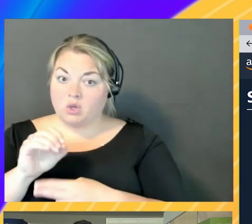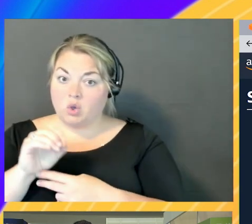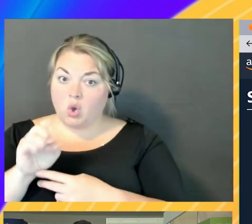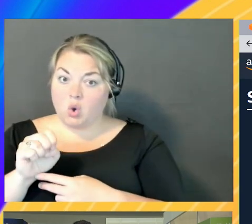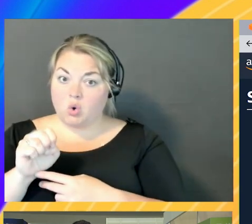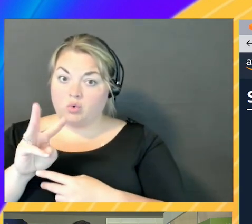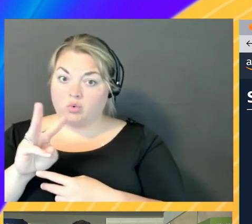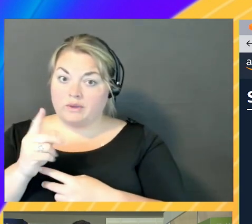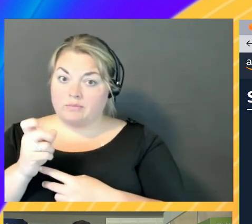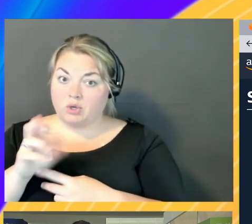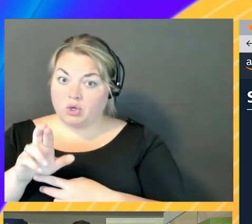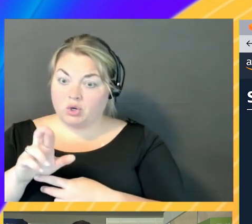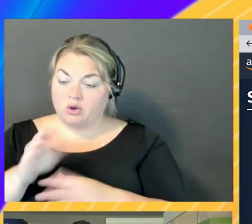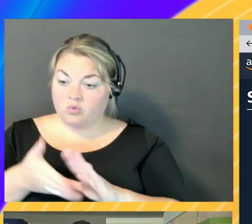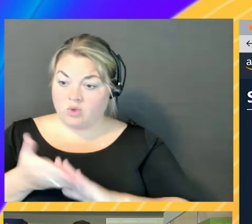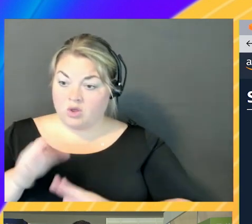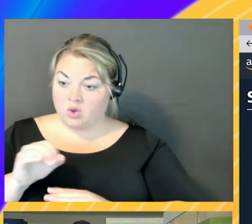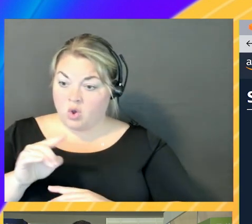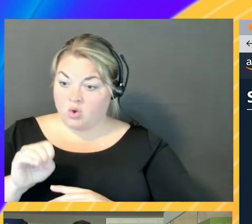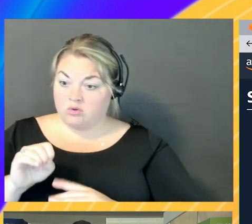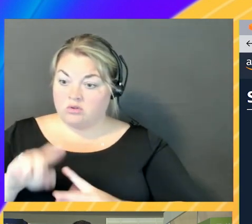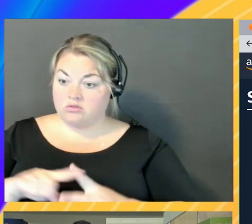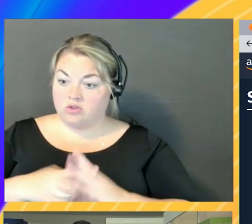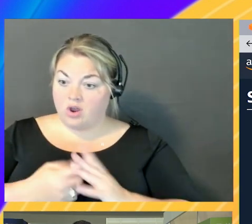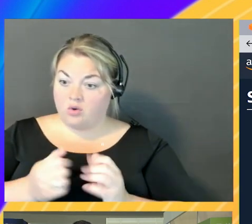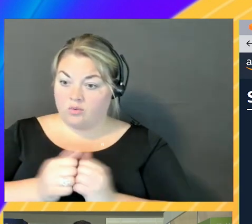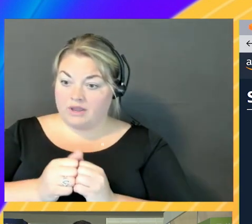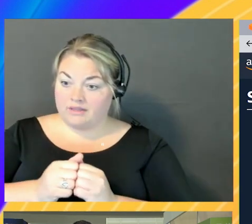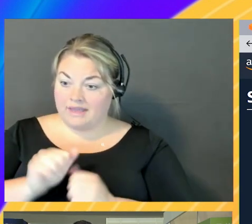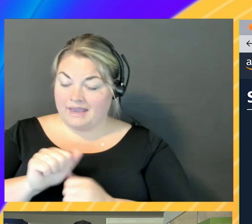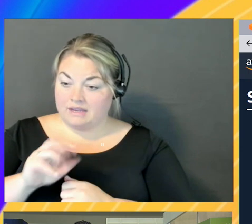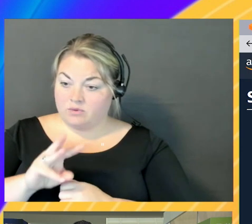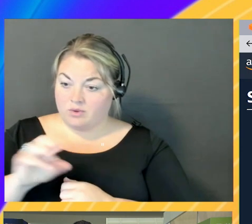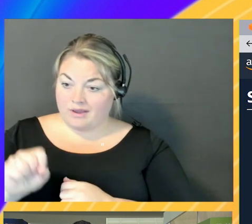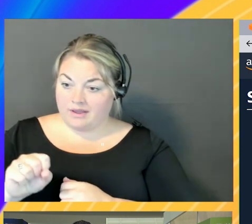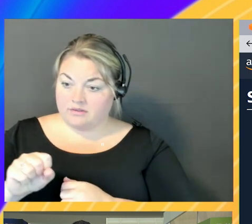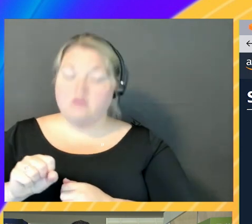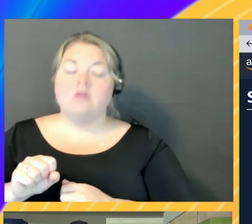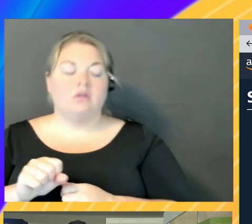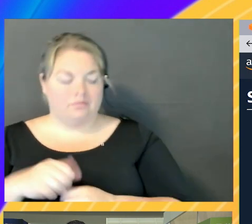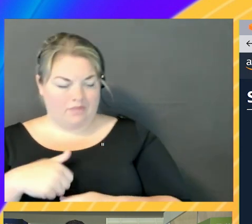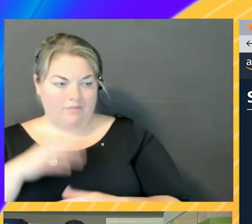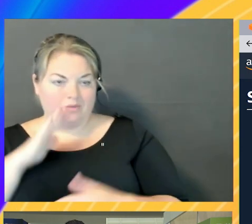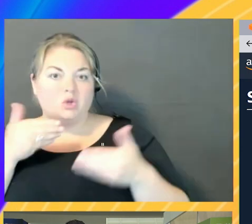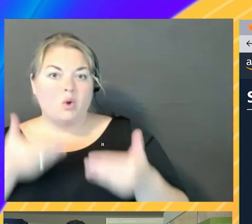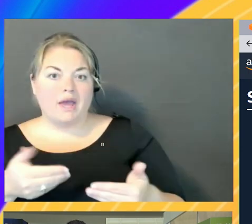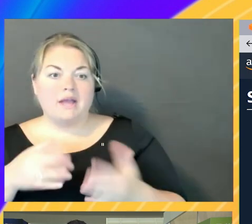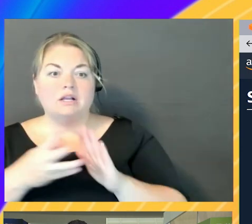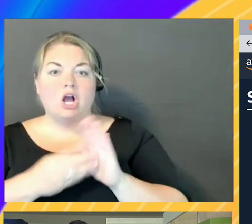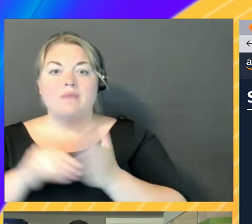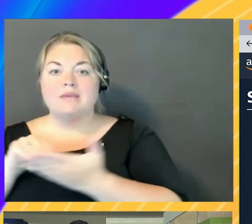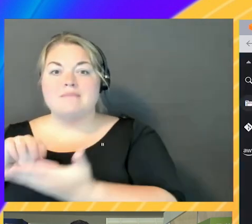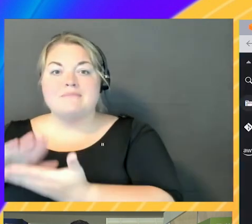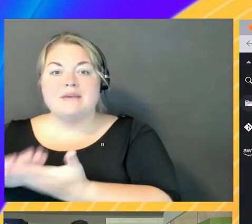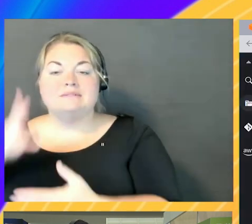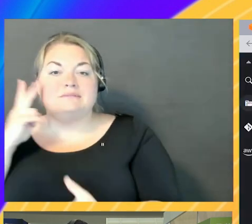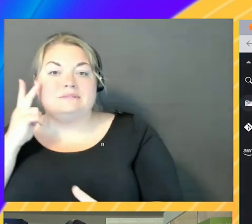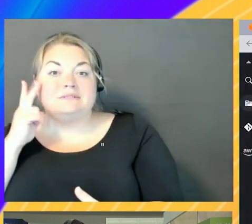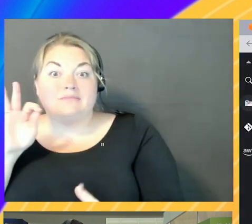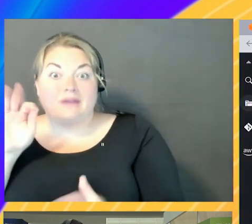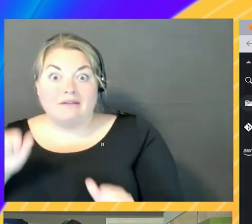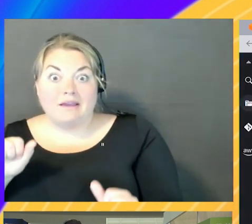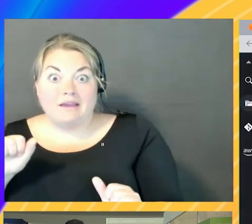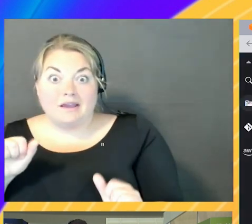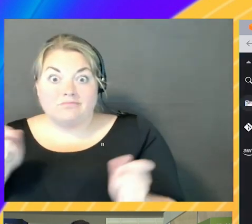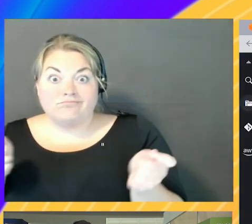new bucket that starts with AWS Jam. So I am just going to go ahead and copy and paste this and see if I can get CodeWhisperer to pick